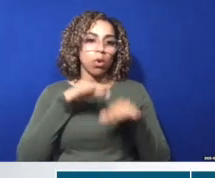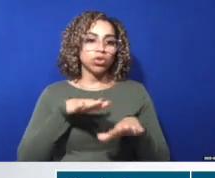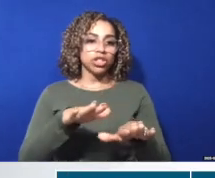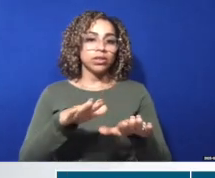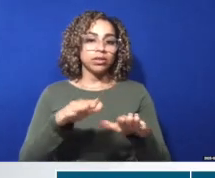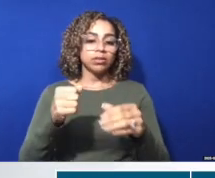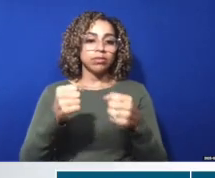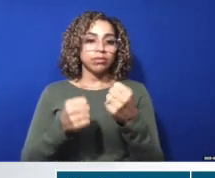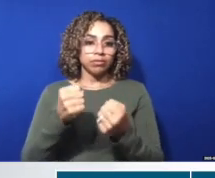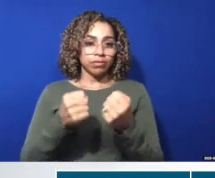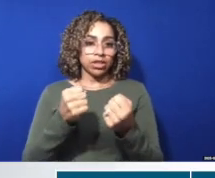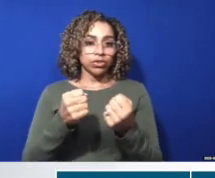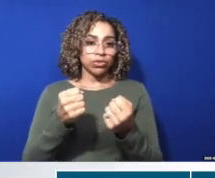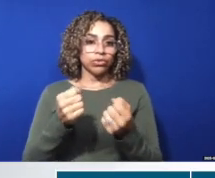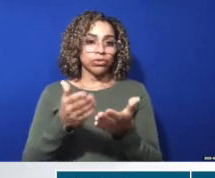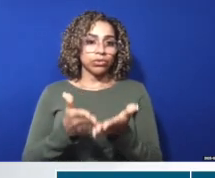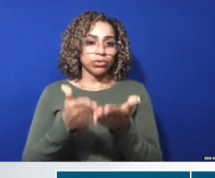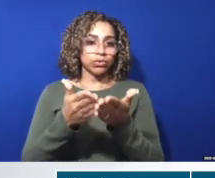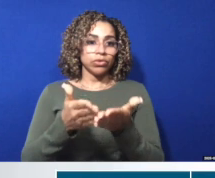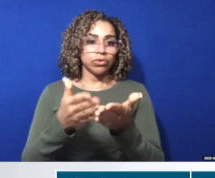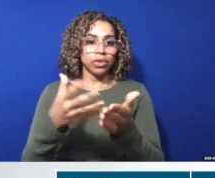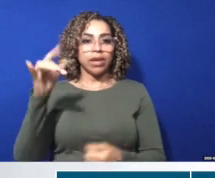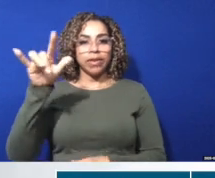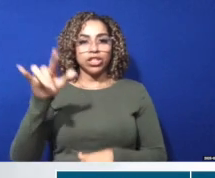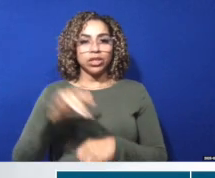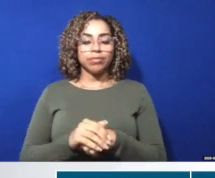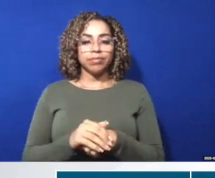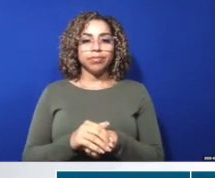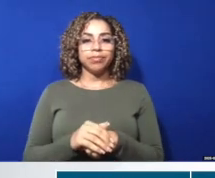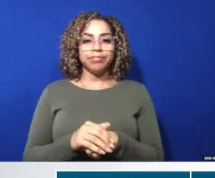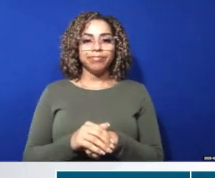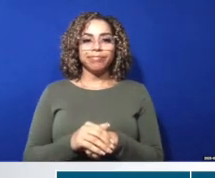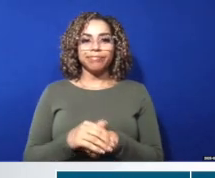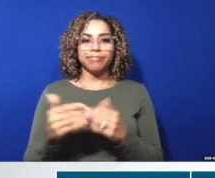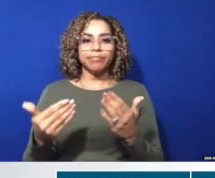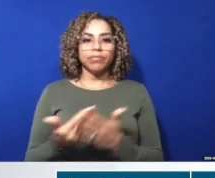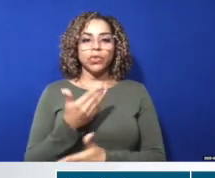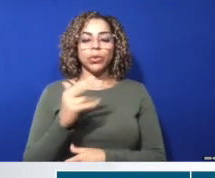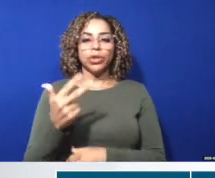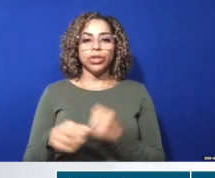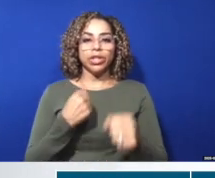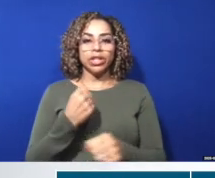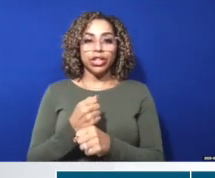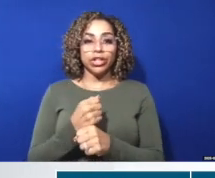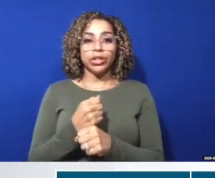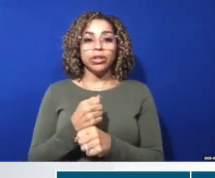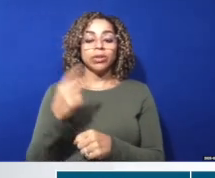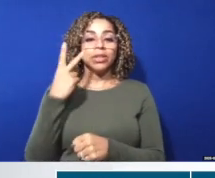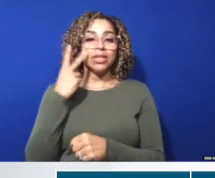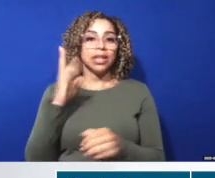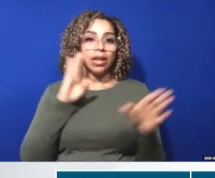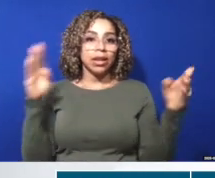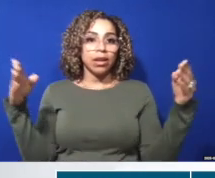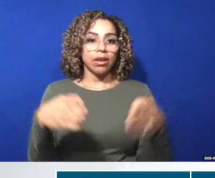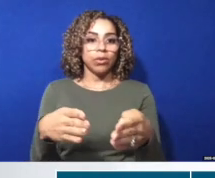over the table while I point out some highlights. The new third year is characterized by the narrowing of scope as more technologies